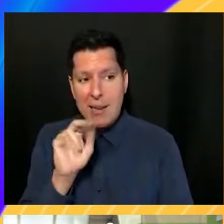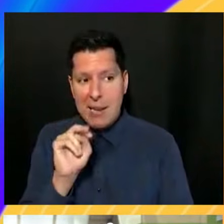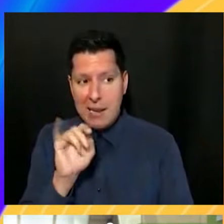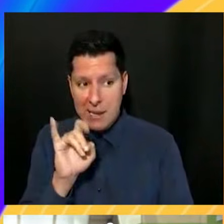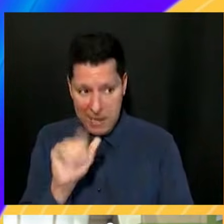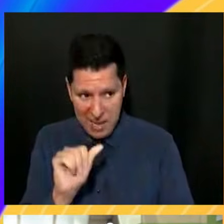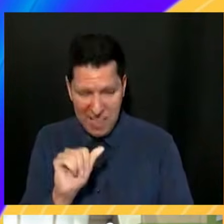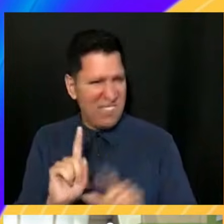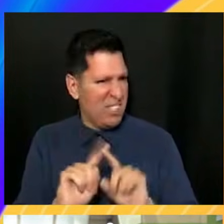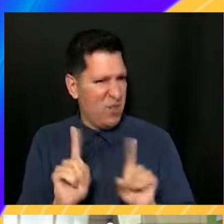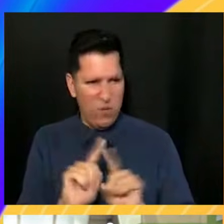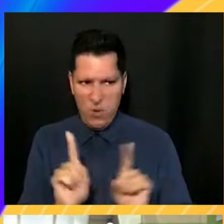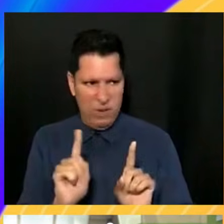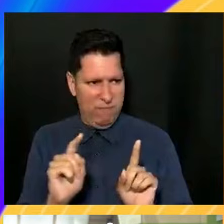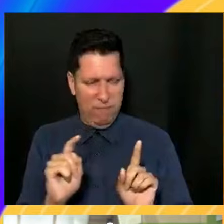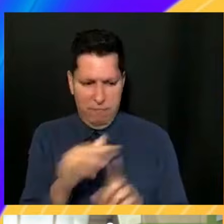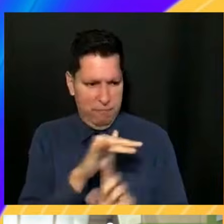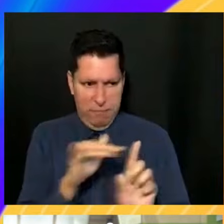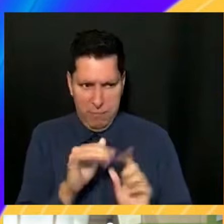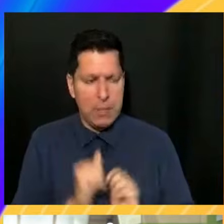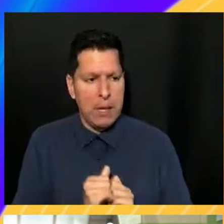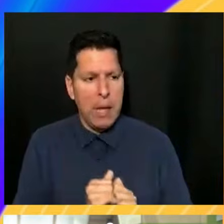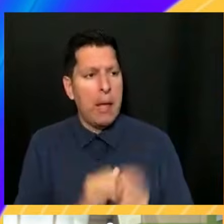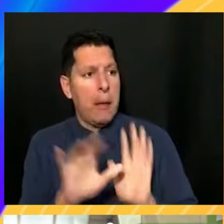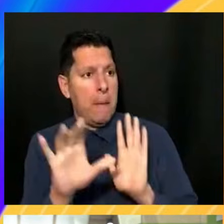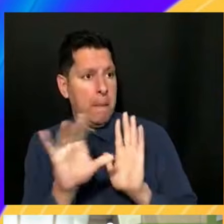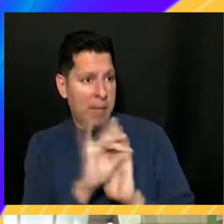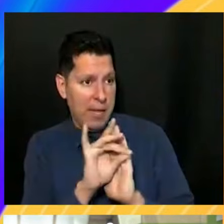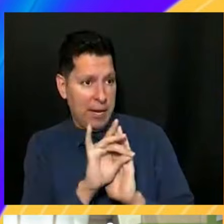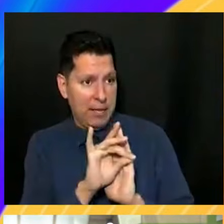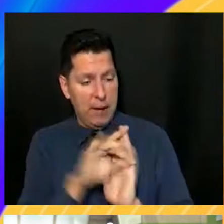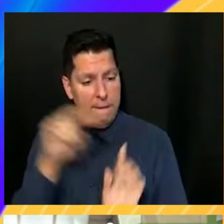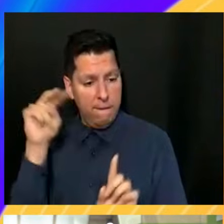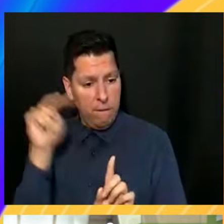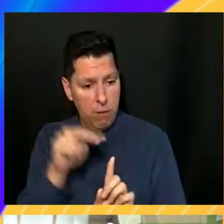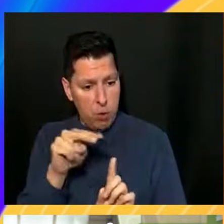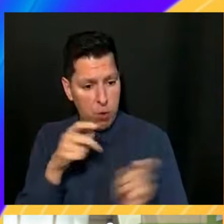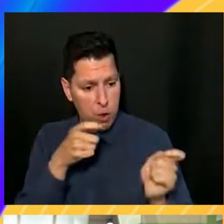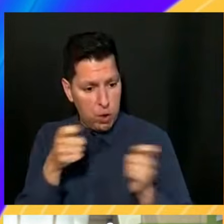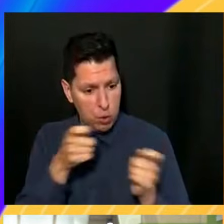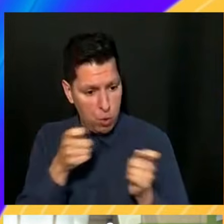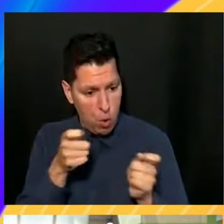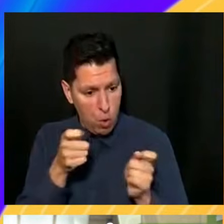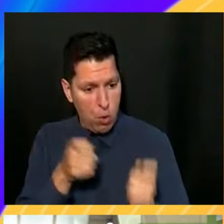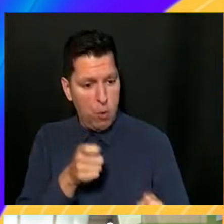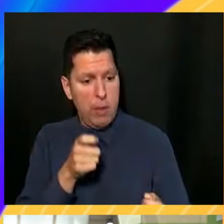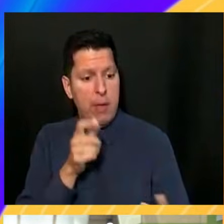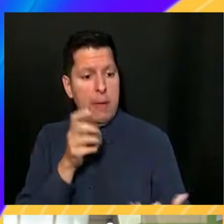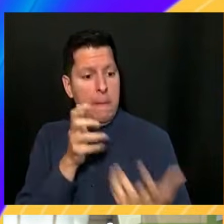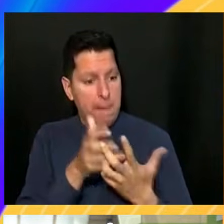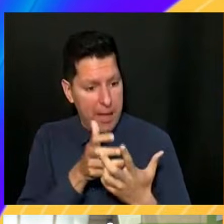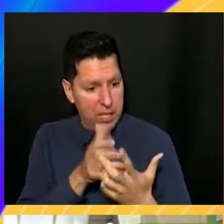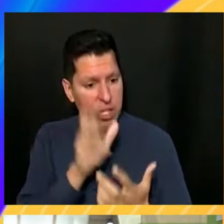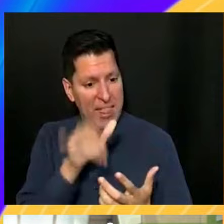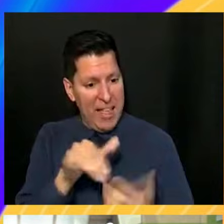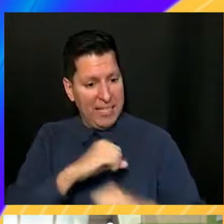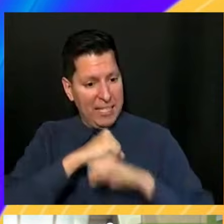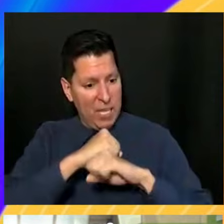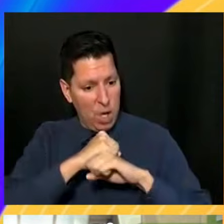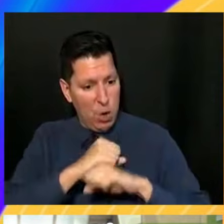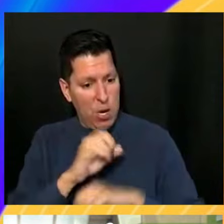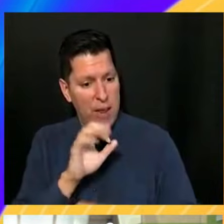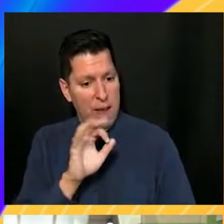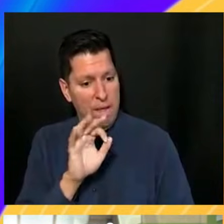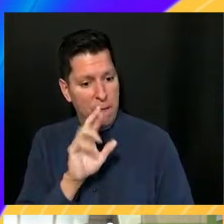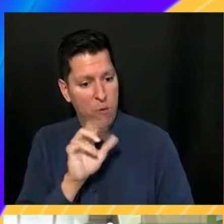can simply select a few of the controls that map to the control objectives in that security framework and deploy it. Yeah, and